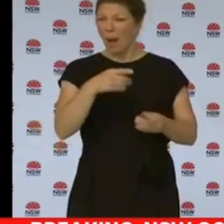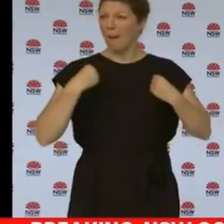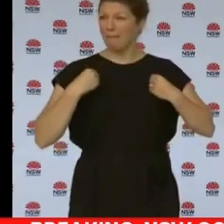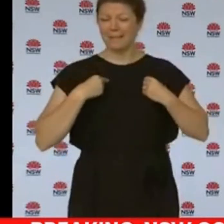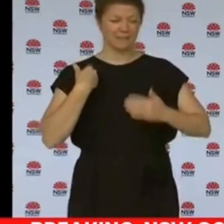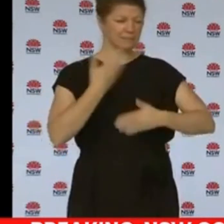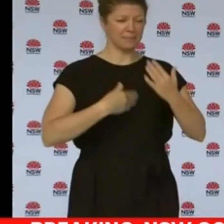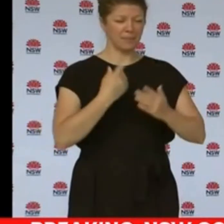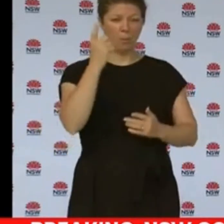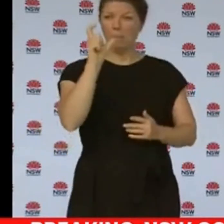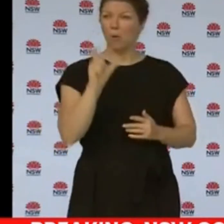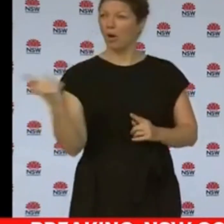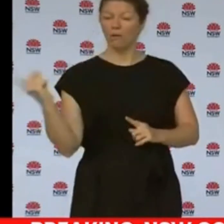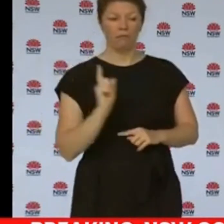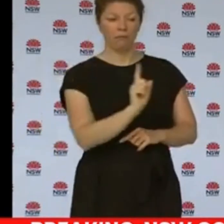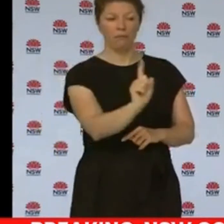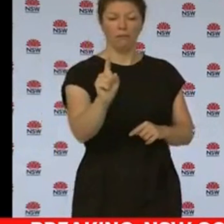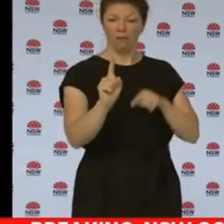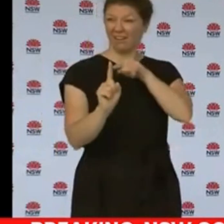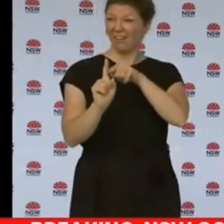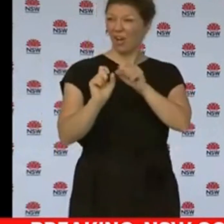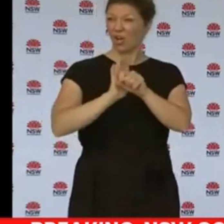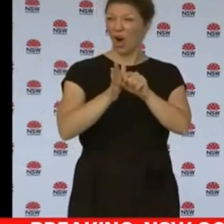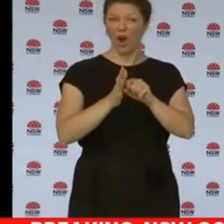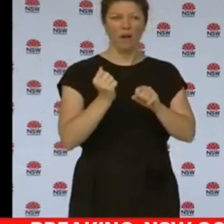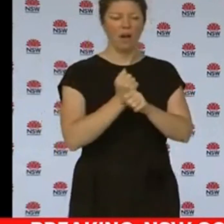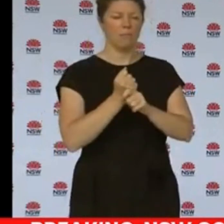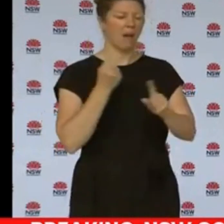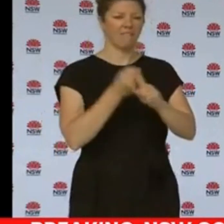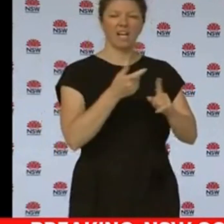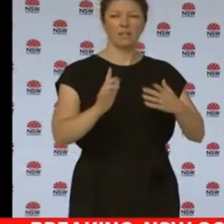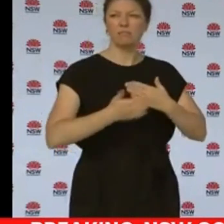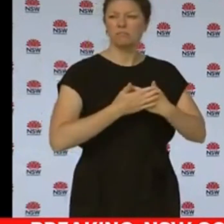with the disease walks in the front door, and that causes them obviously